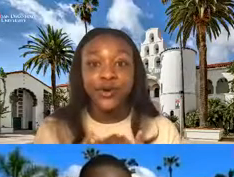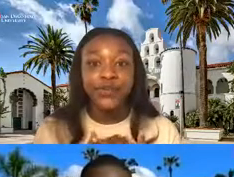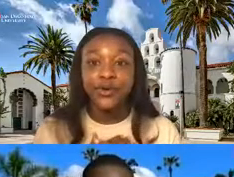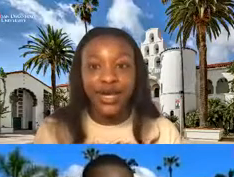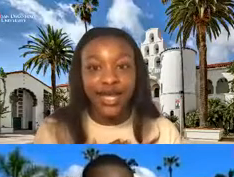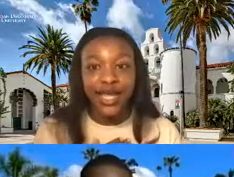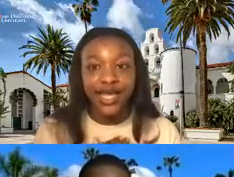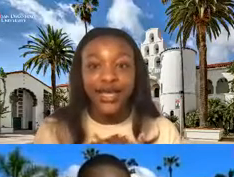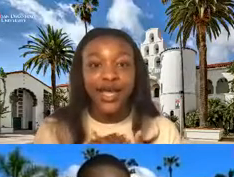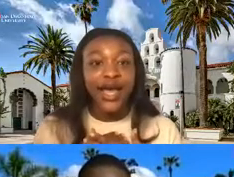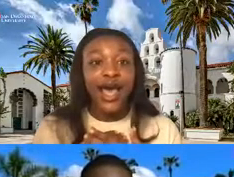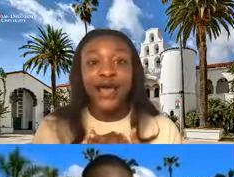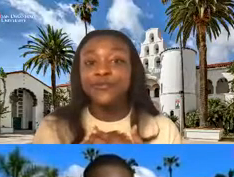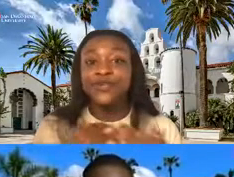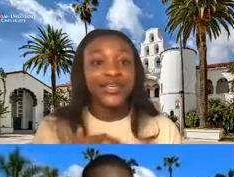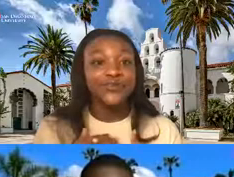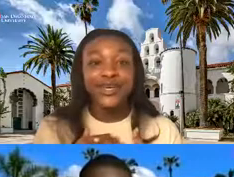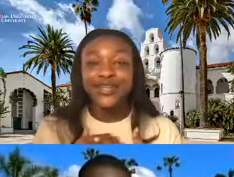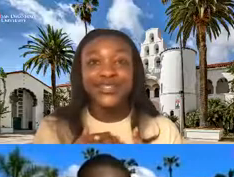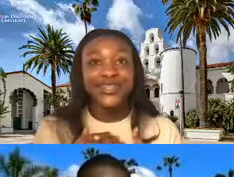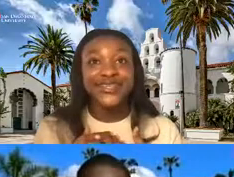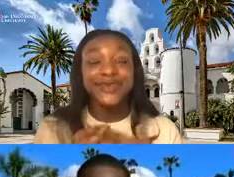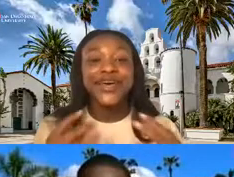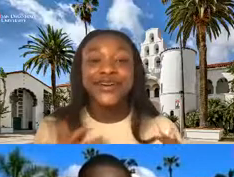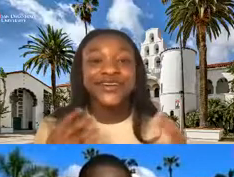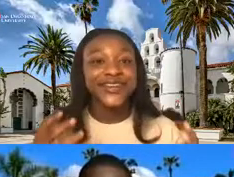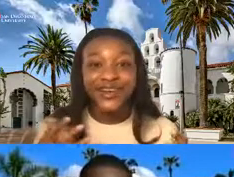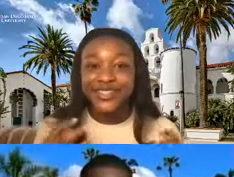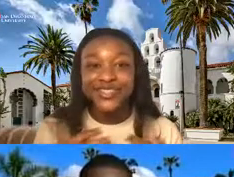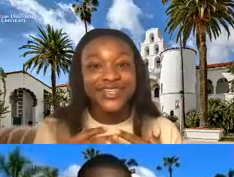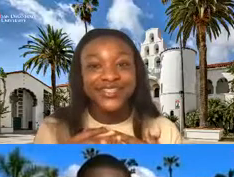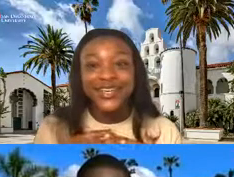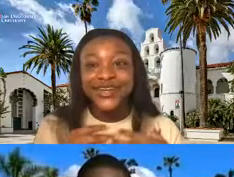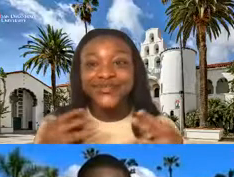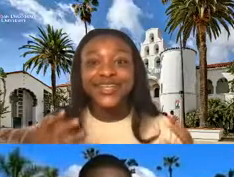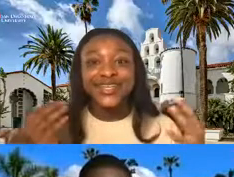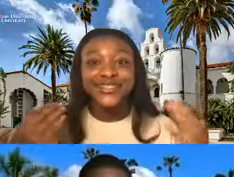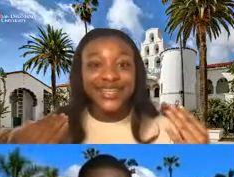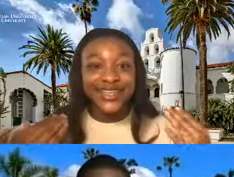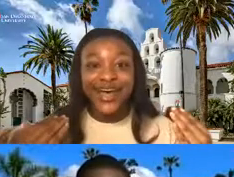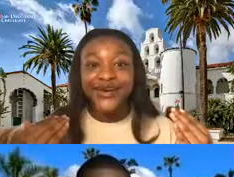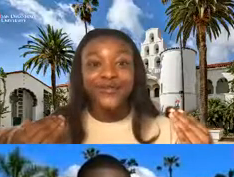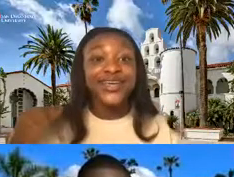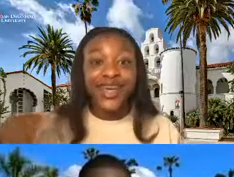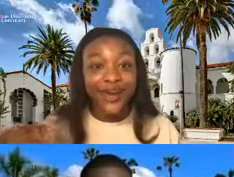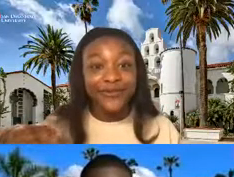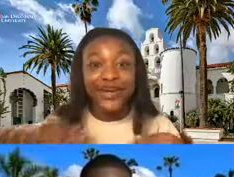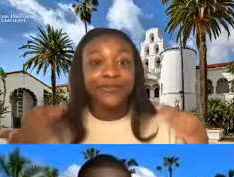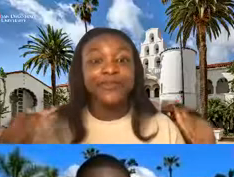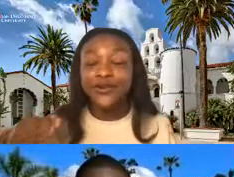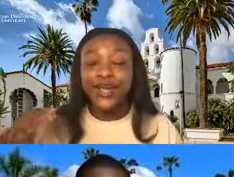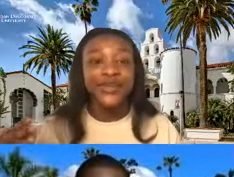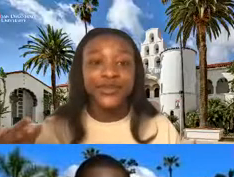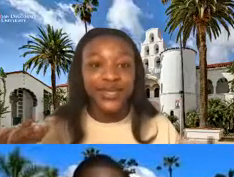so important. And I really would just compel your daughter to just really see that we care. We're